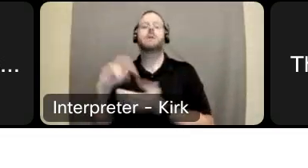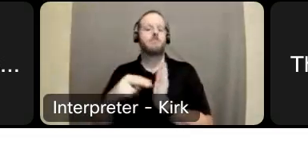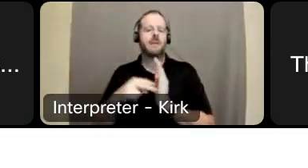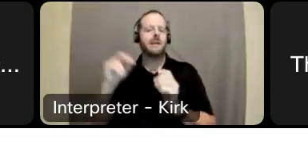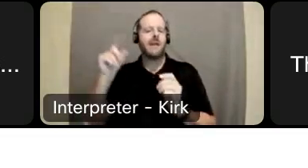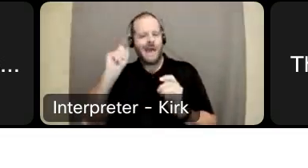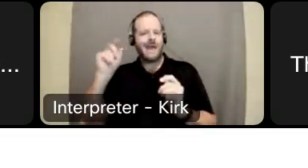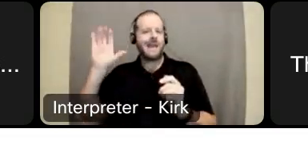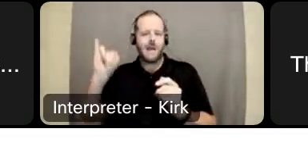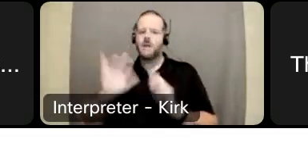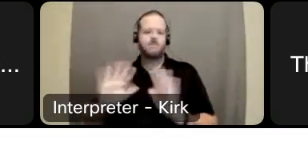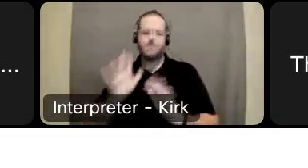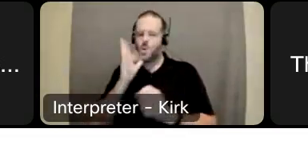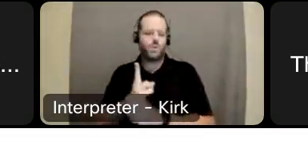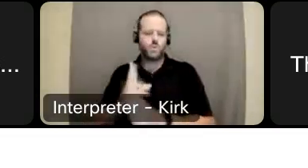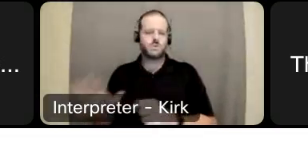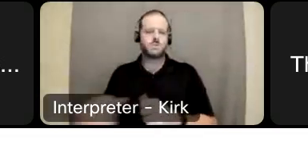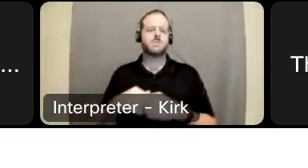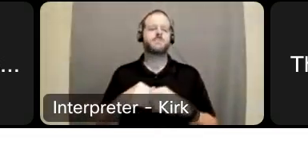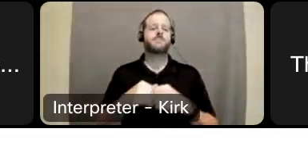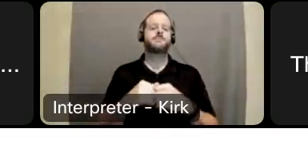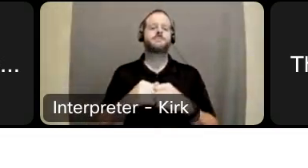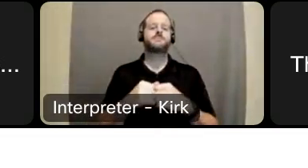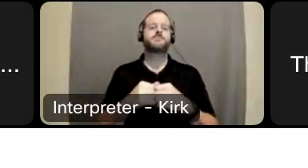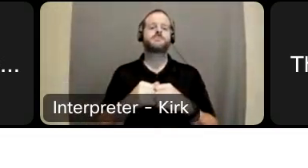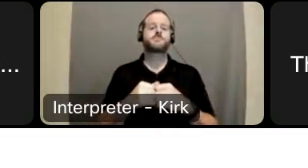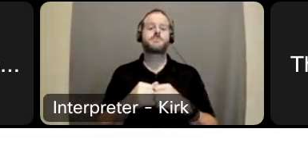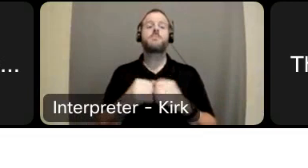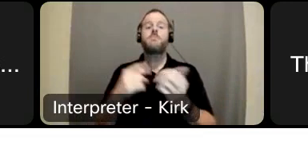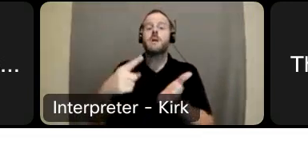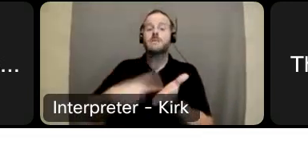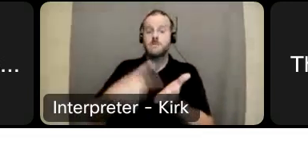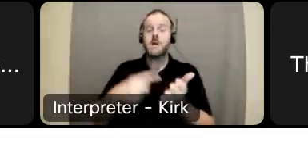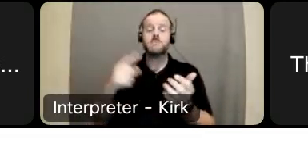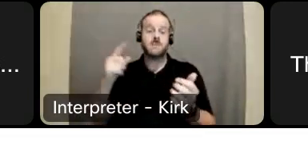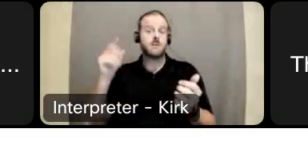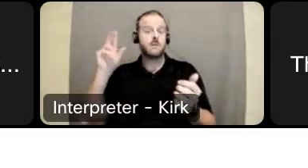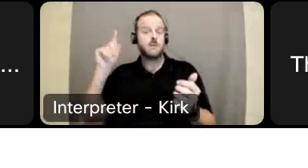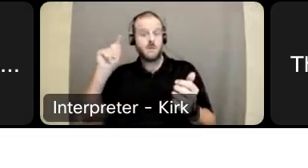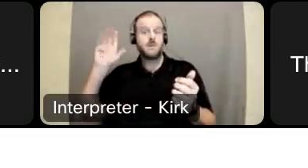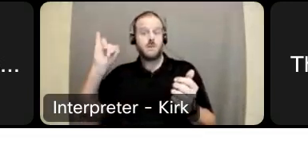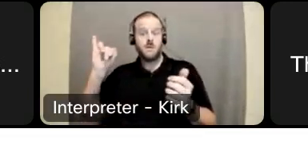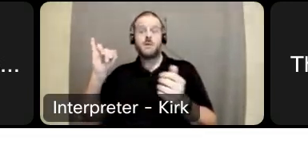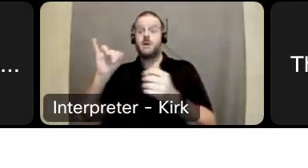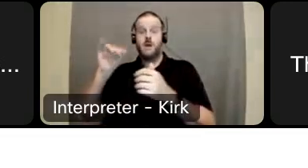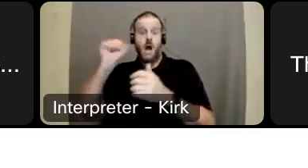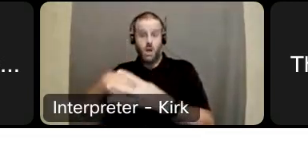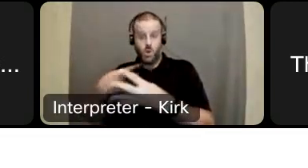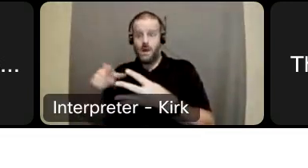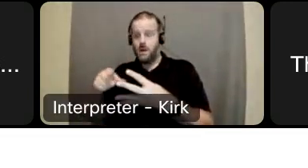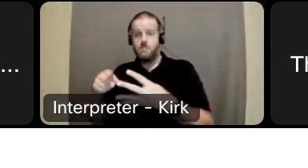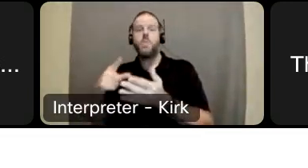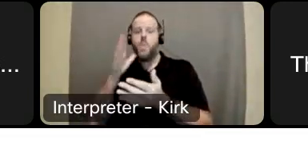And sometimes the PTA is reported outside of the audiogram in the audiology report or in the body of the text on that report.